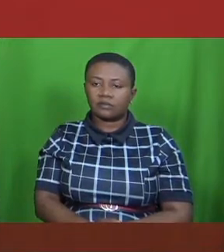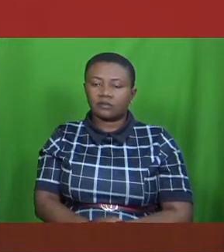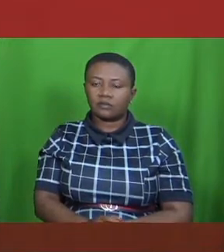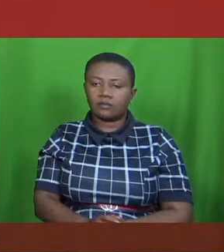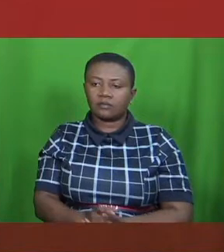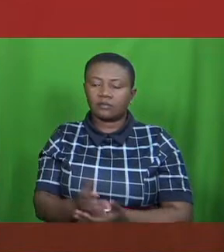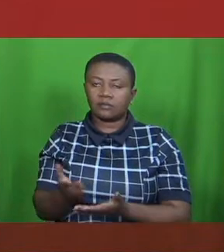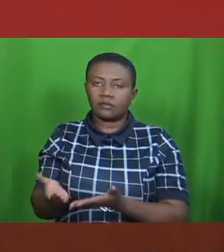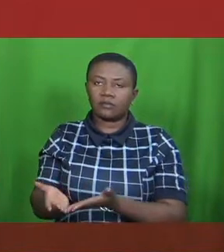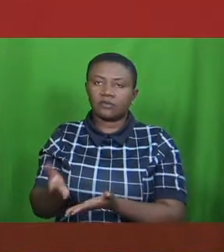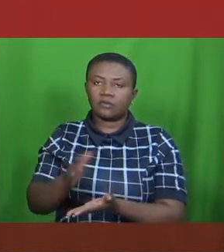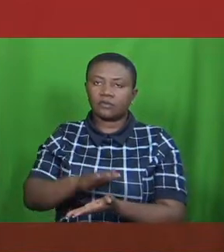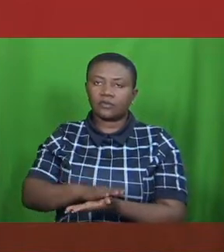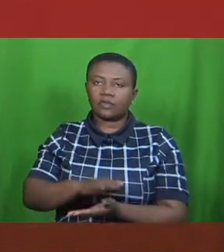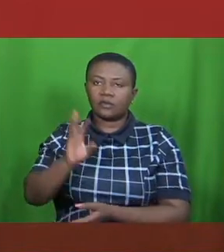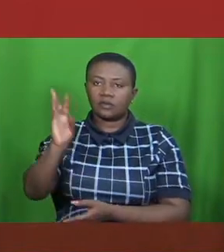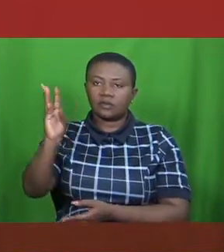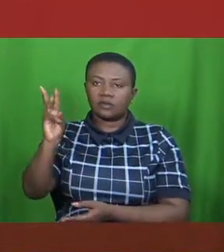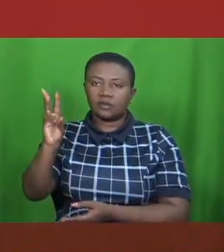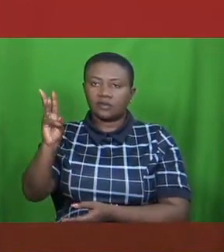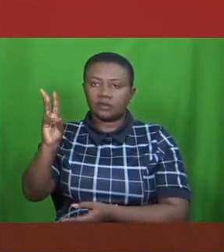Page 16.